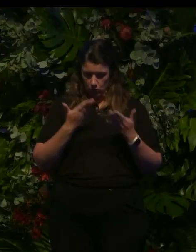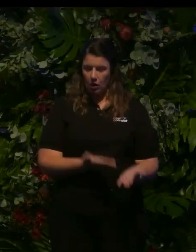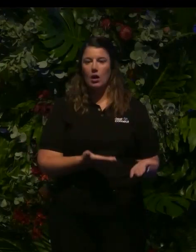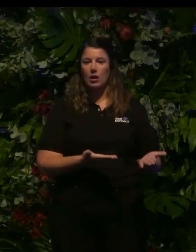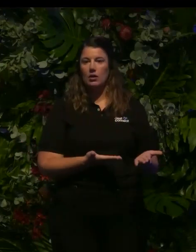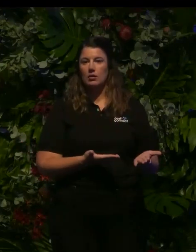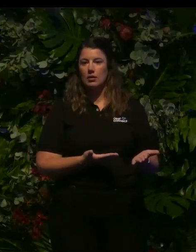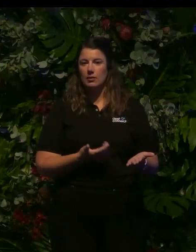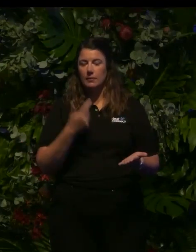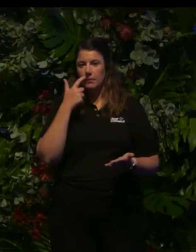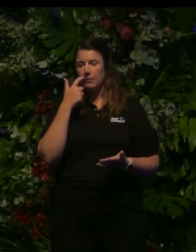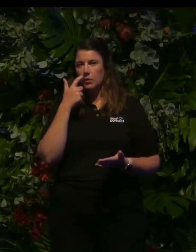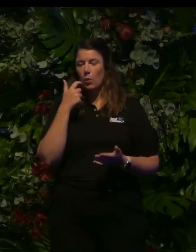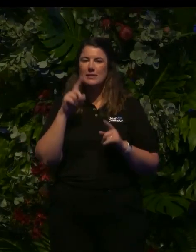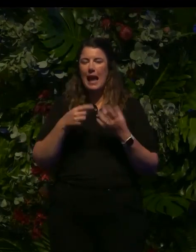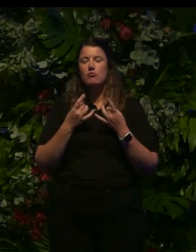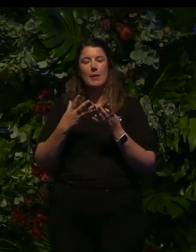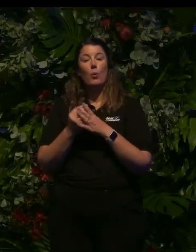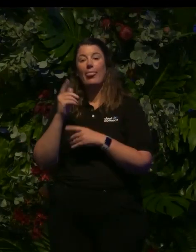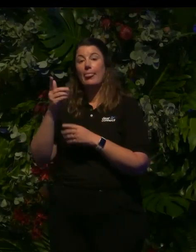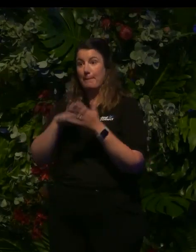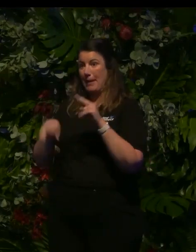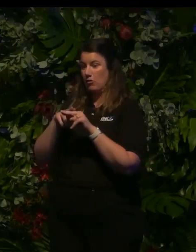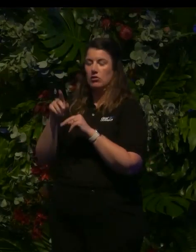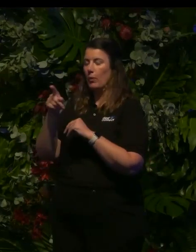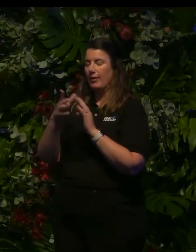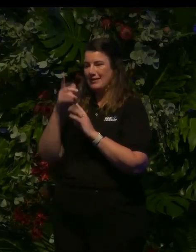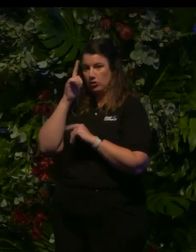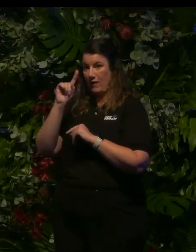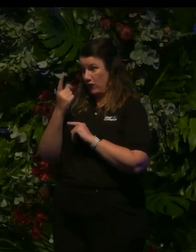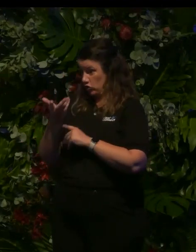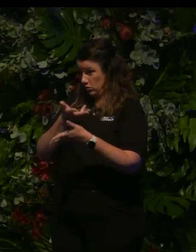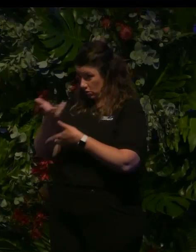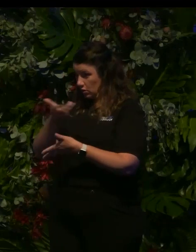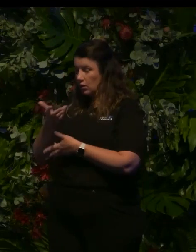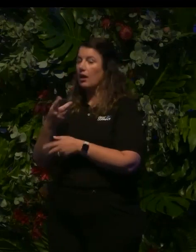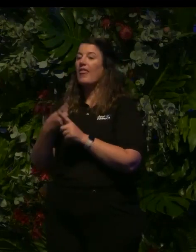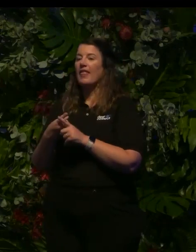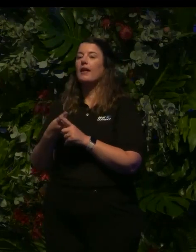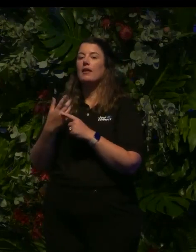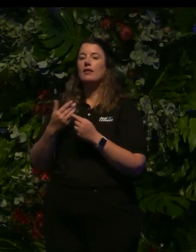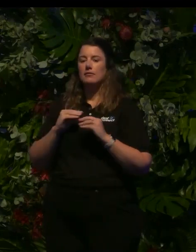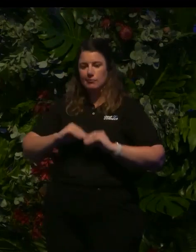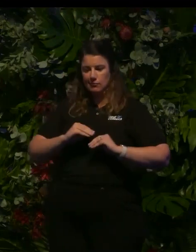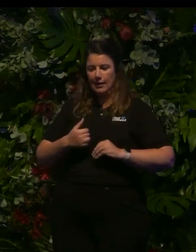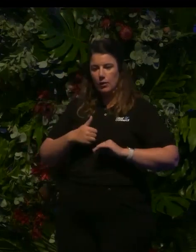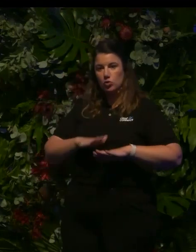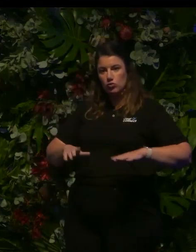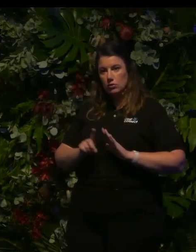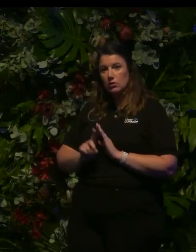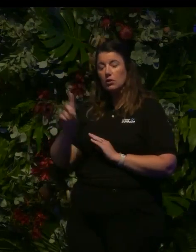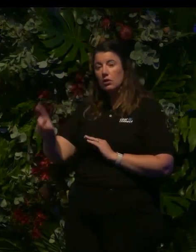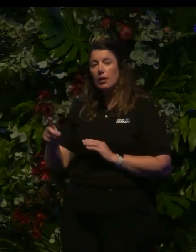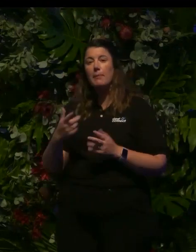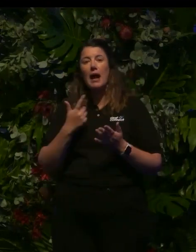know, like we started to prepare that. But then bring that into like the national level, like a lot of child who are under rainbow